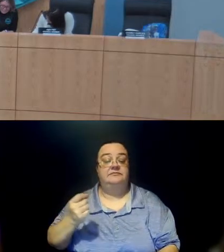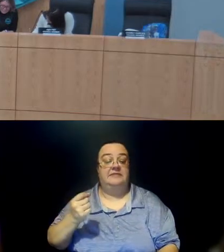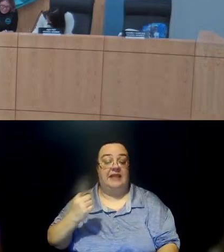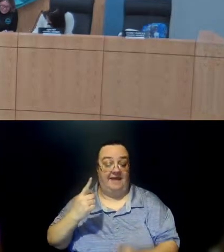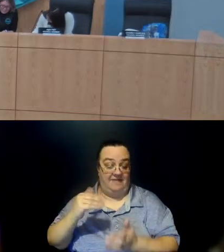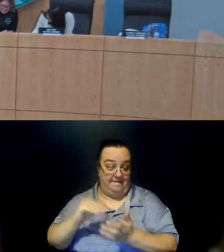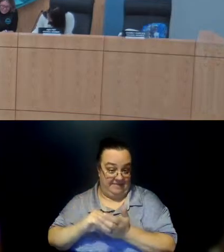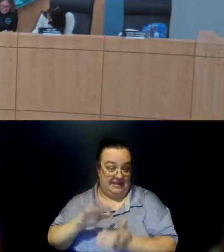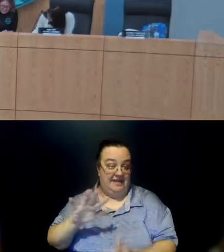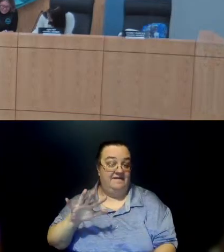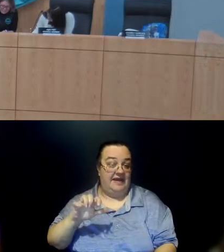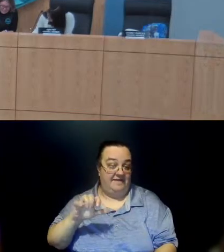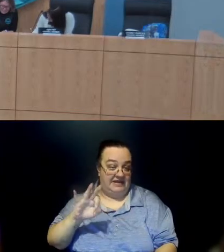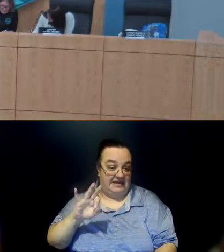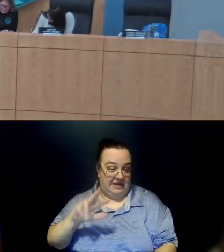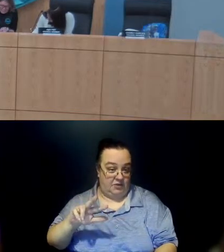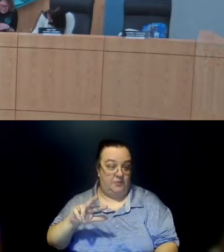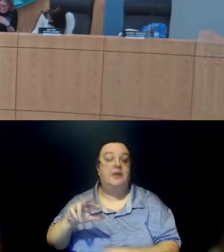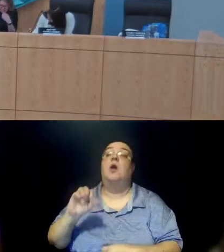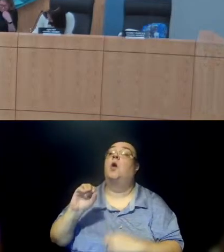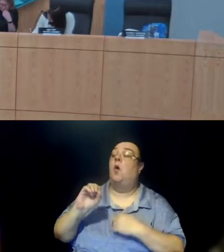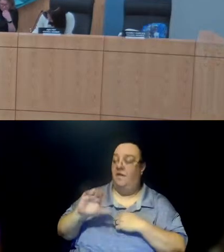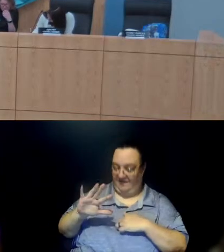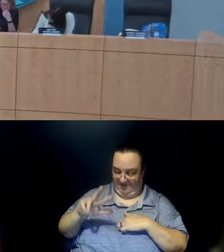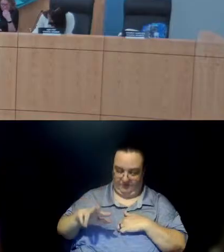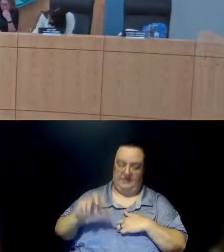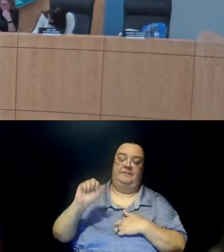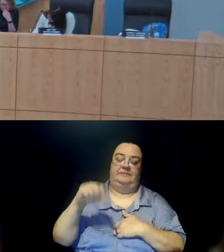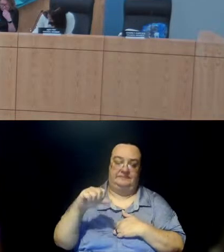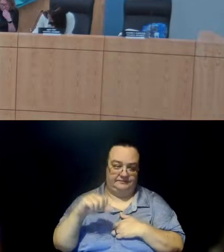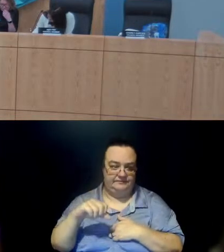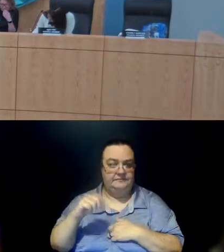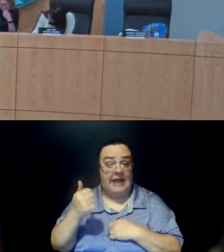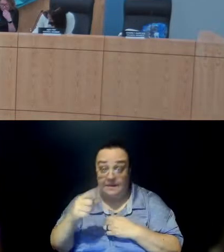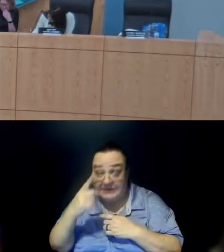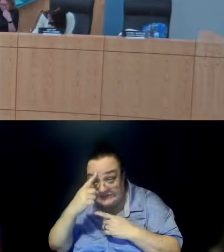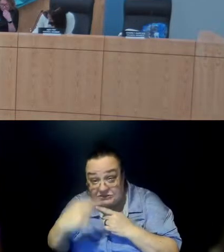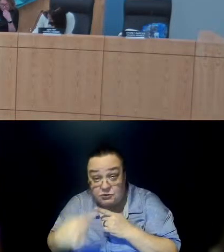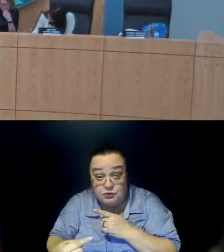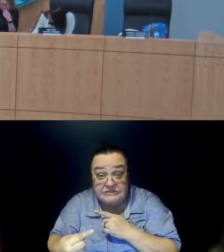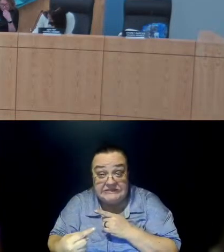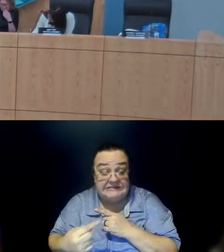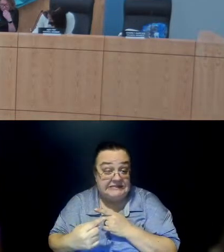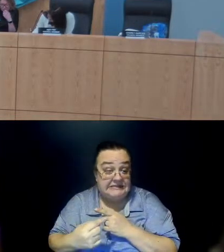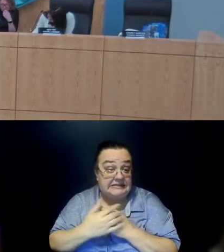11,591,000. Anyone Oh, disagree? 53. Yeah. Anyone disagree with that?